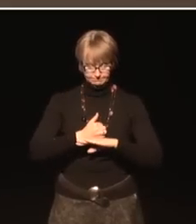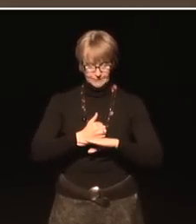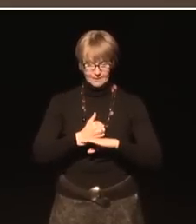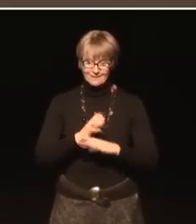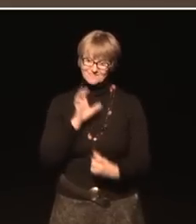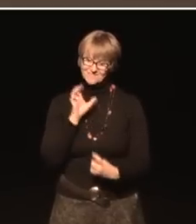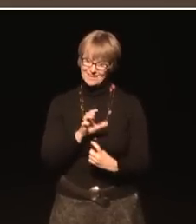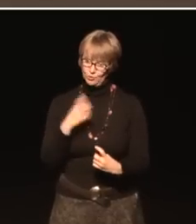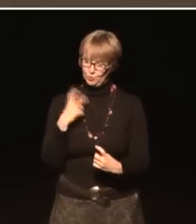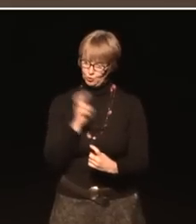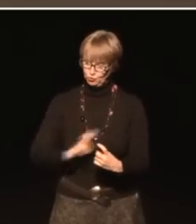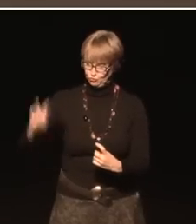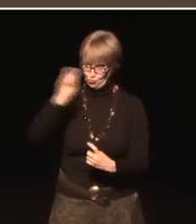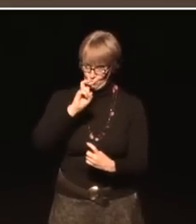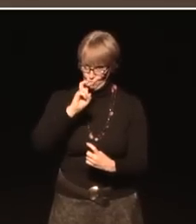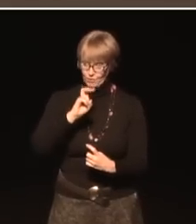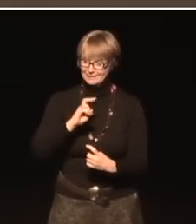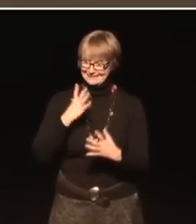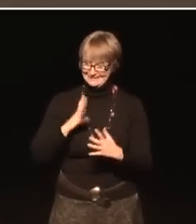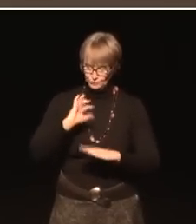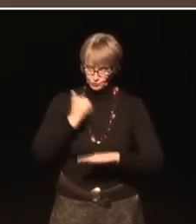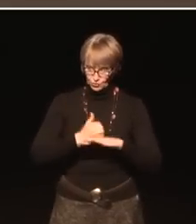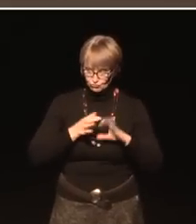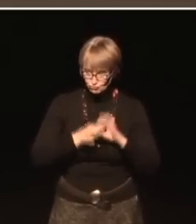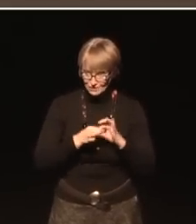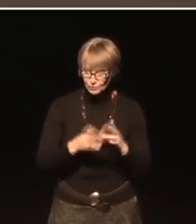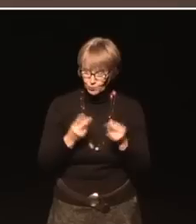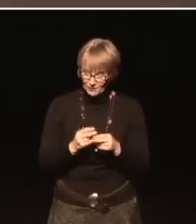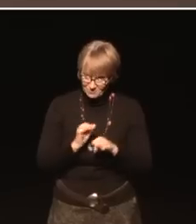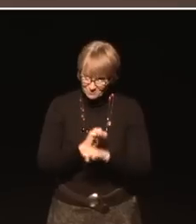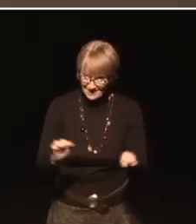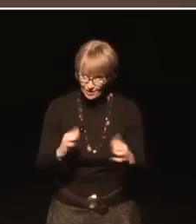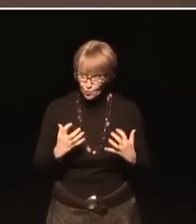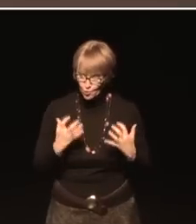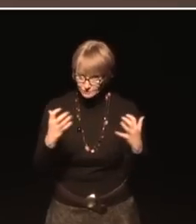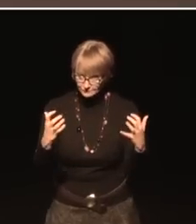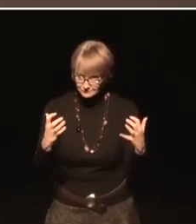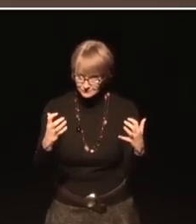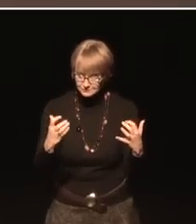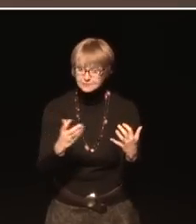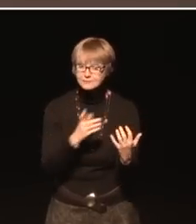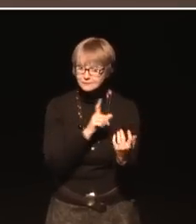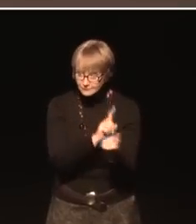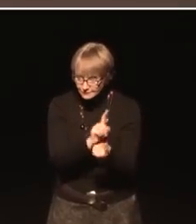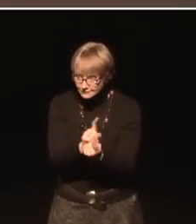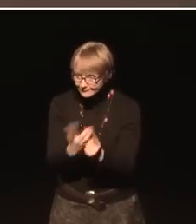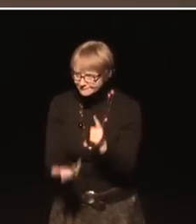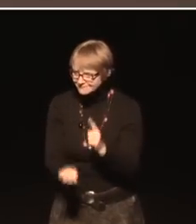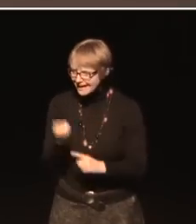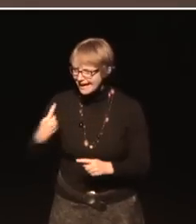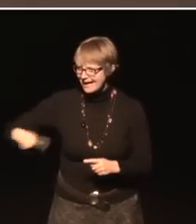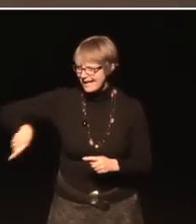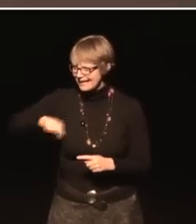to and those audiences, locate the audiences, as Dawn was talking about, and finding people who